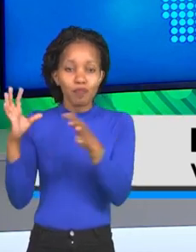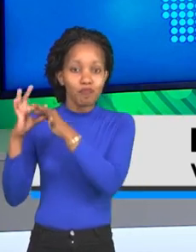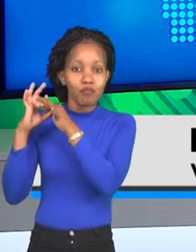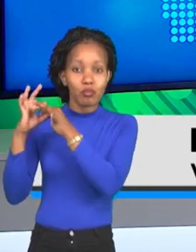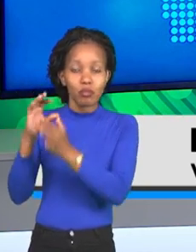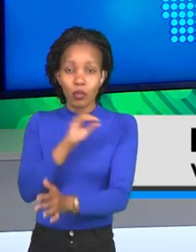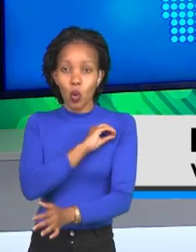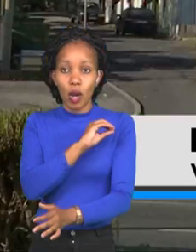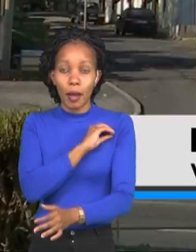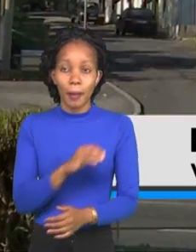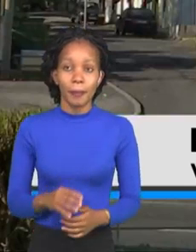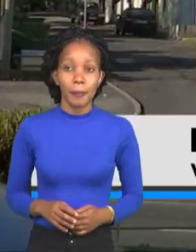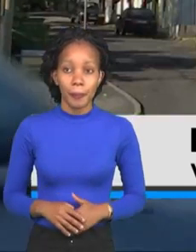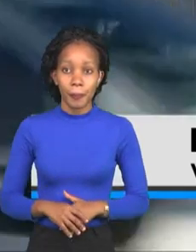culture.